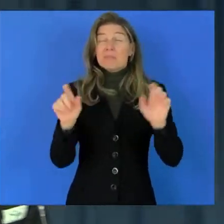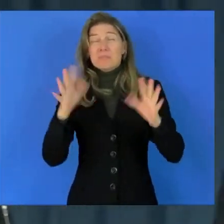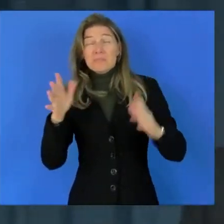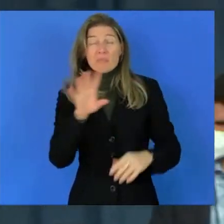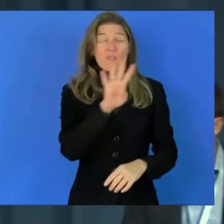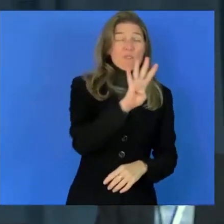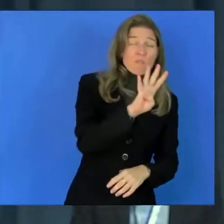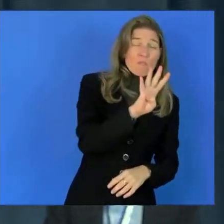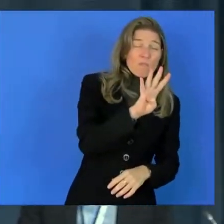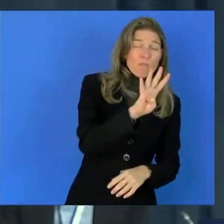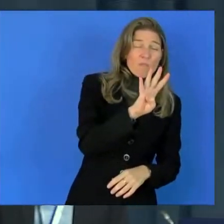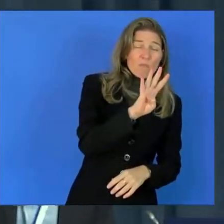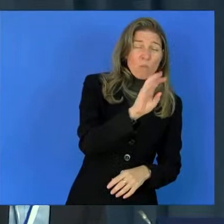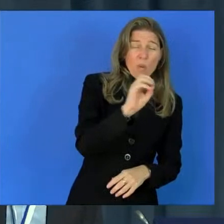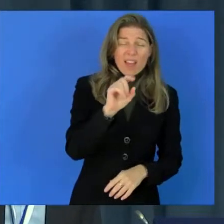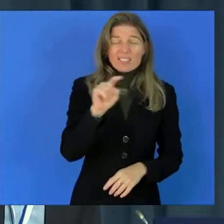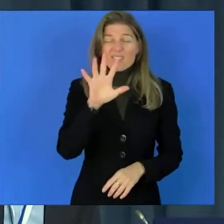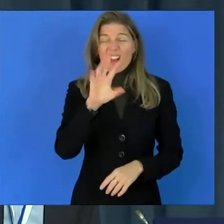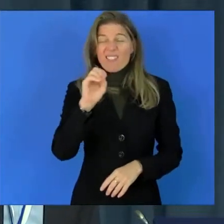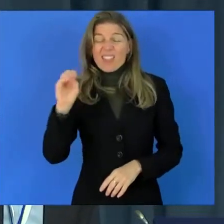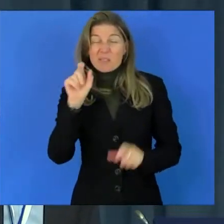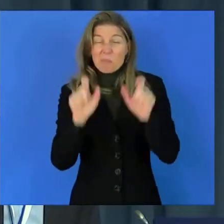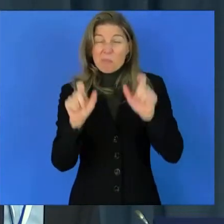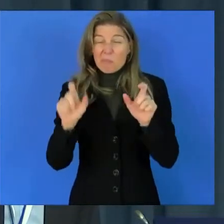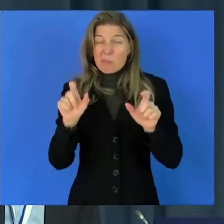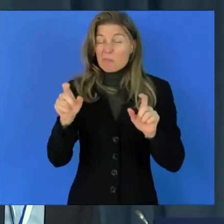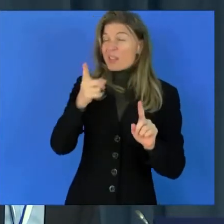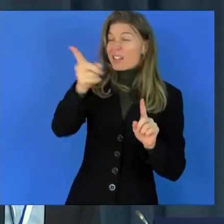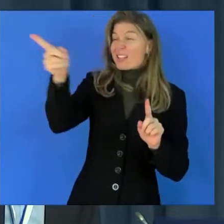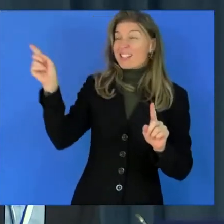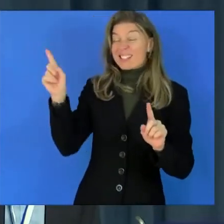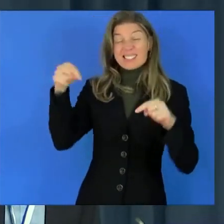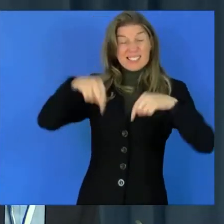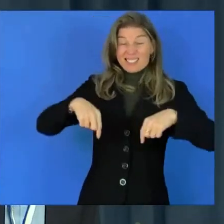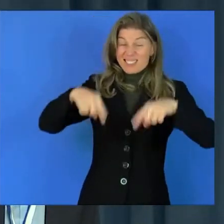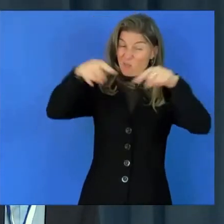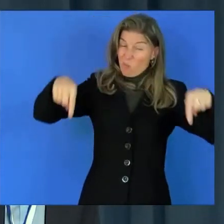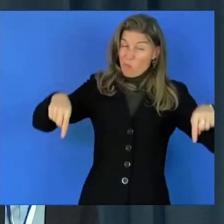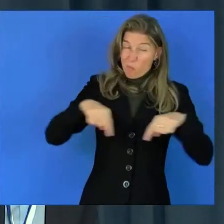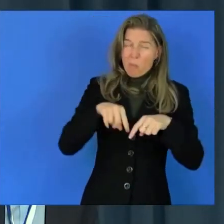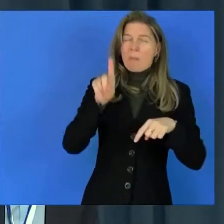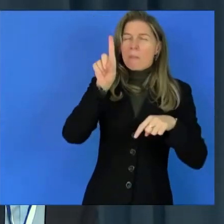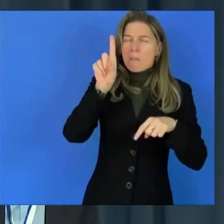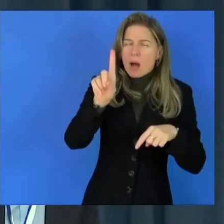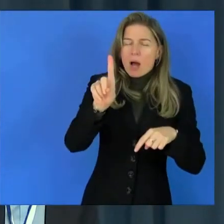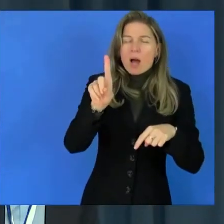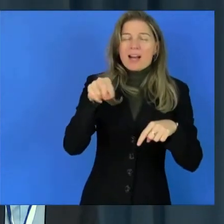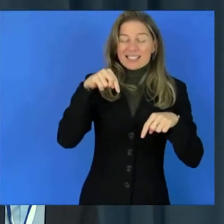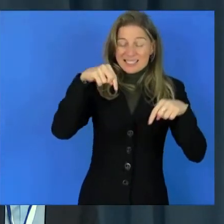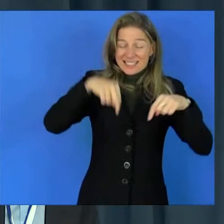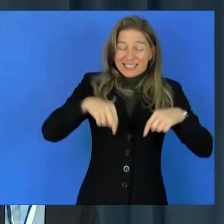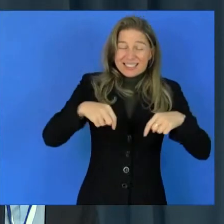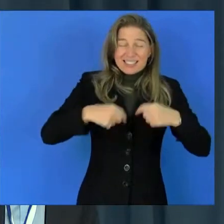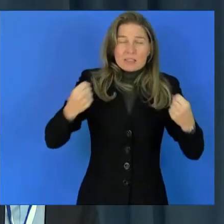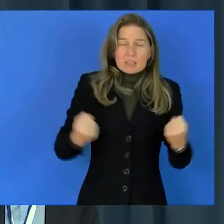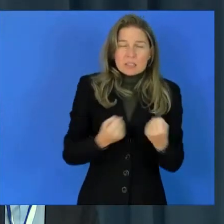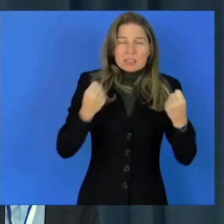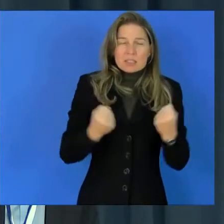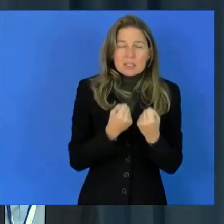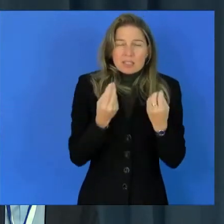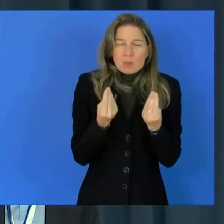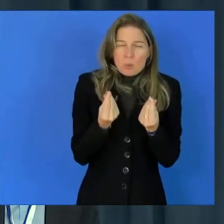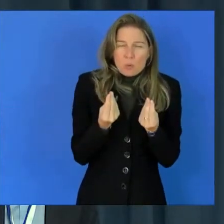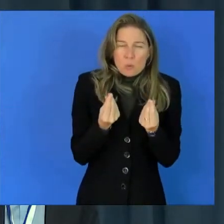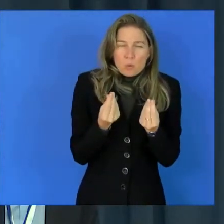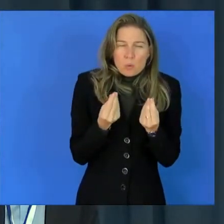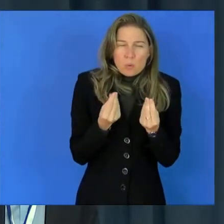online. You may not be in this room with us, but we are sending out that very, very well-known Zero